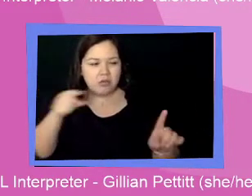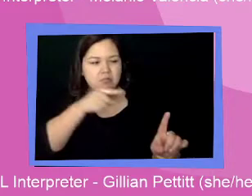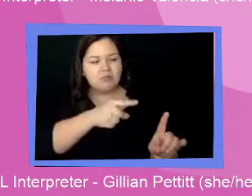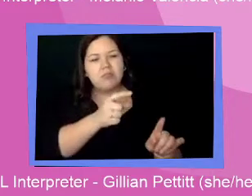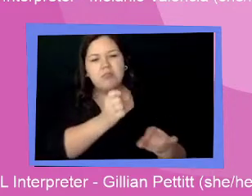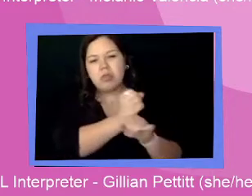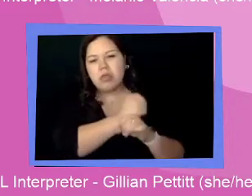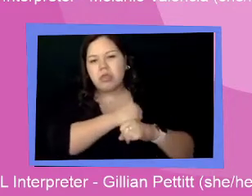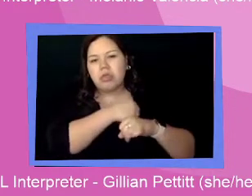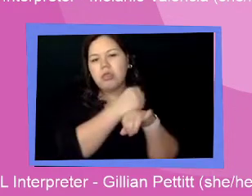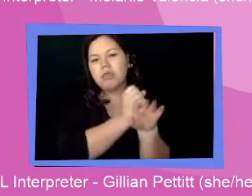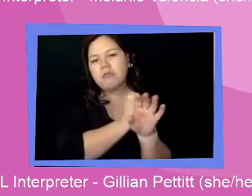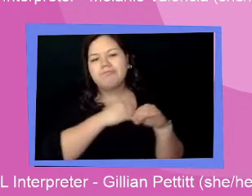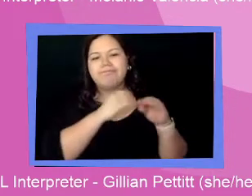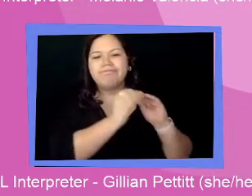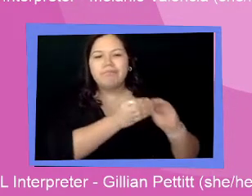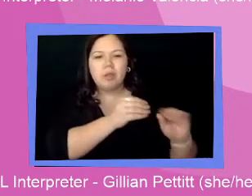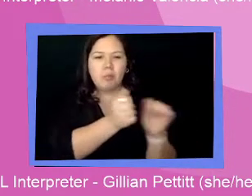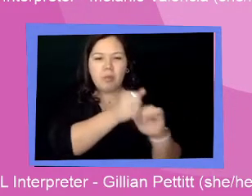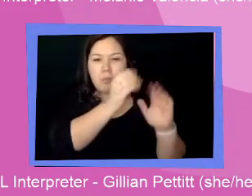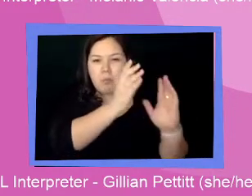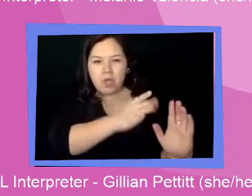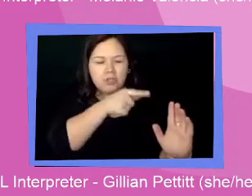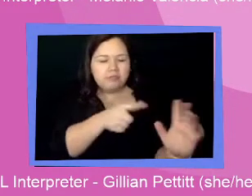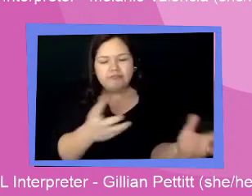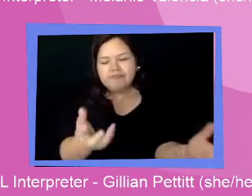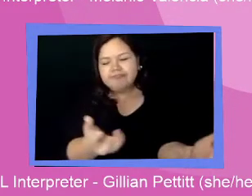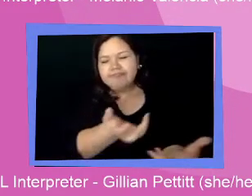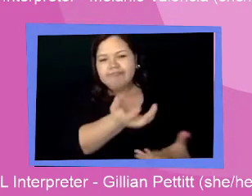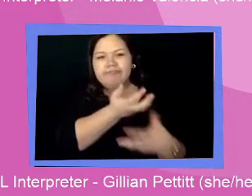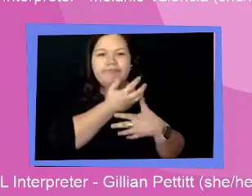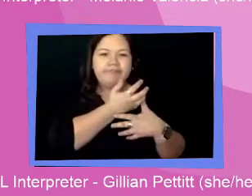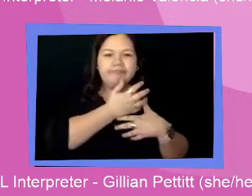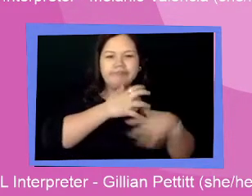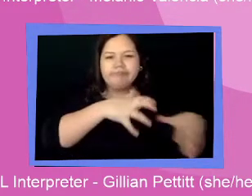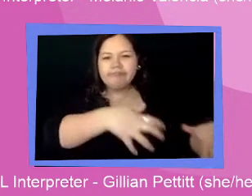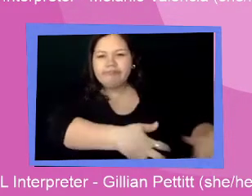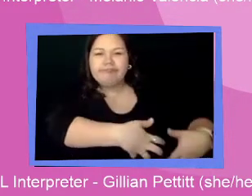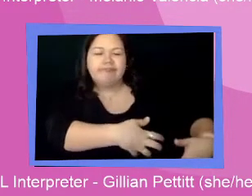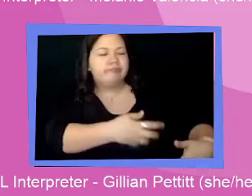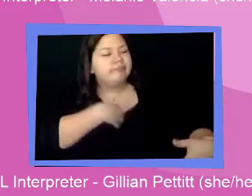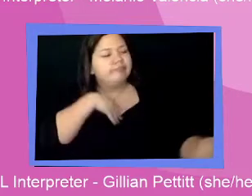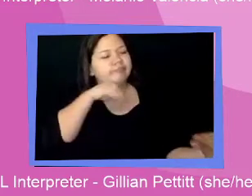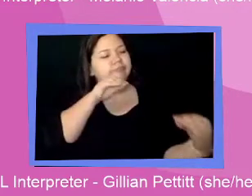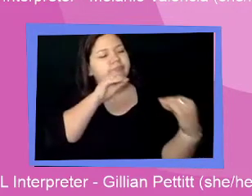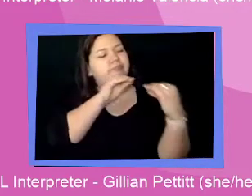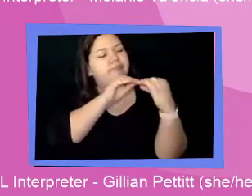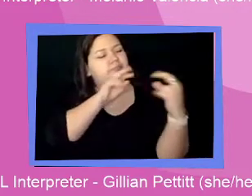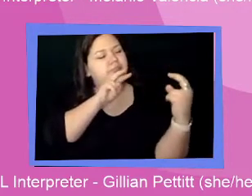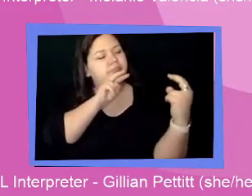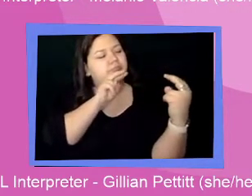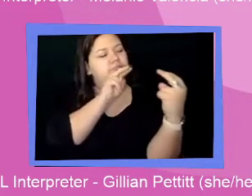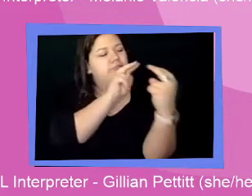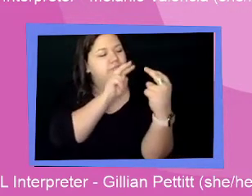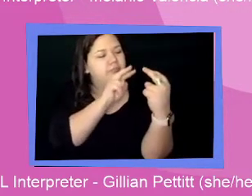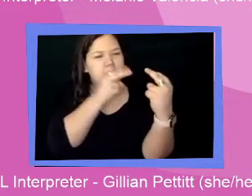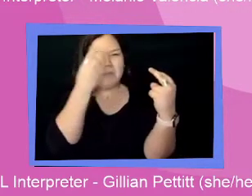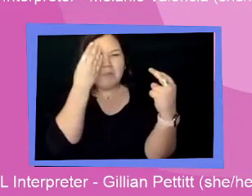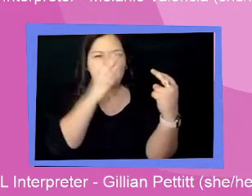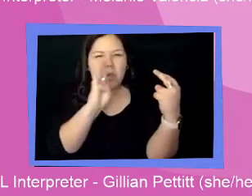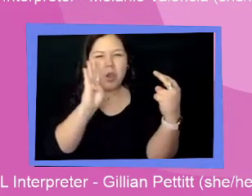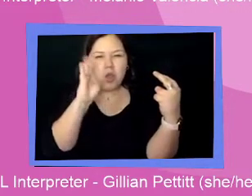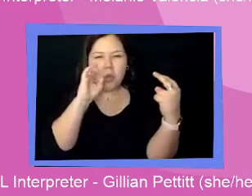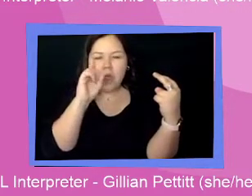random, pulling him closer and grabbing his ass. He kisses him with opened eyes, their blue